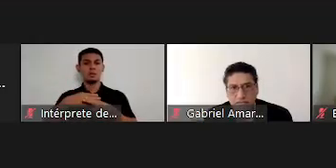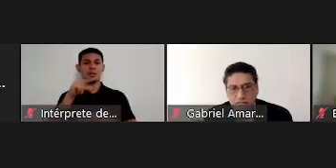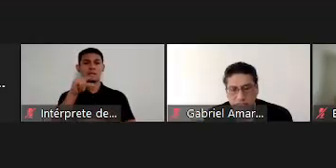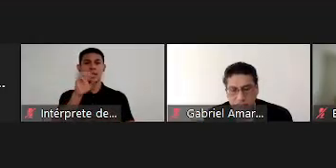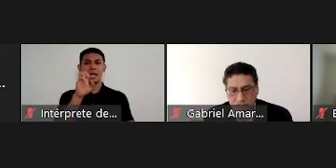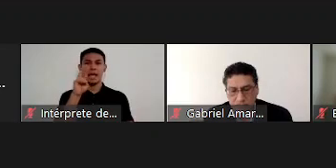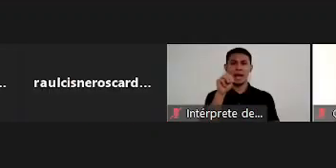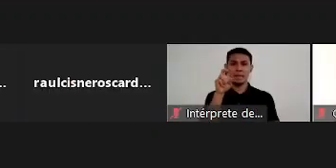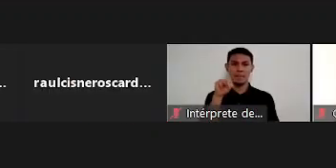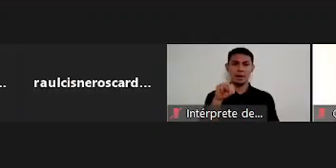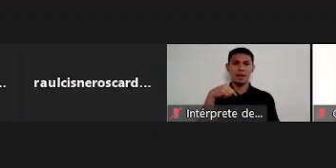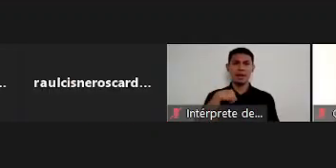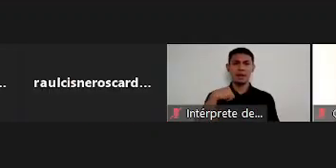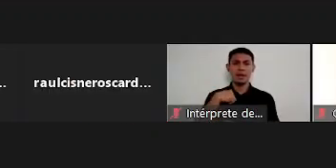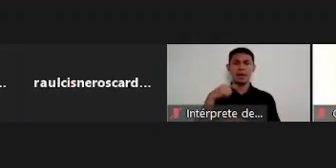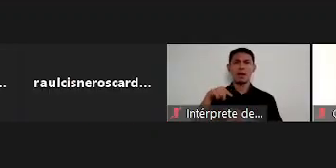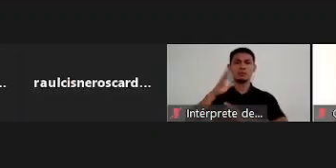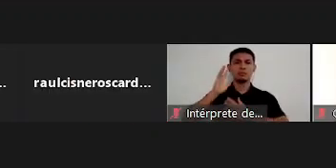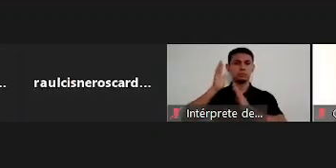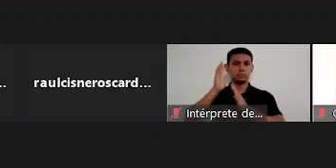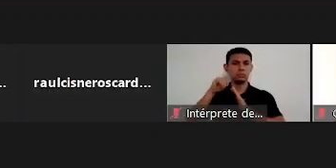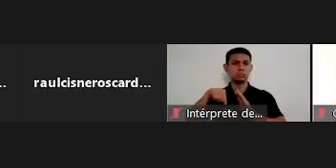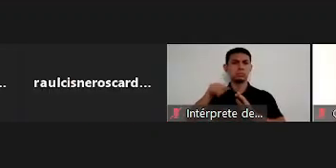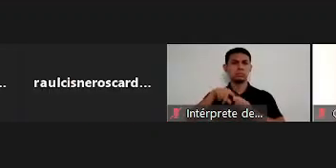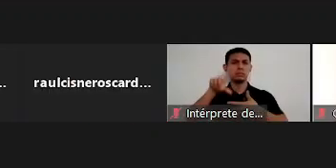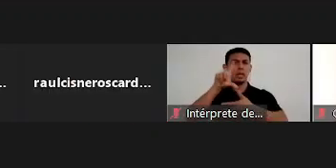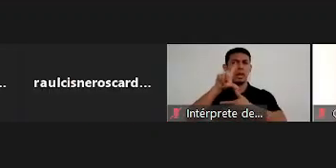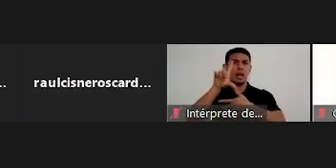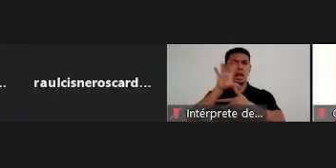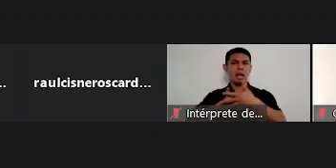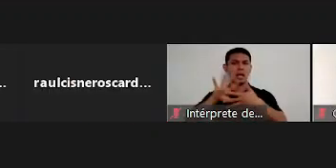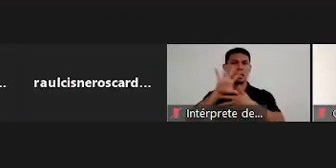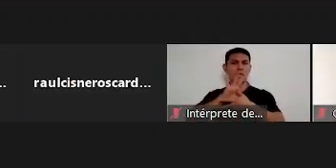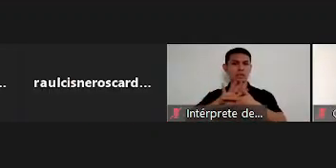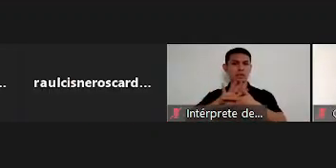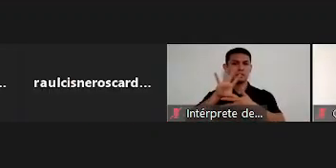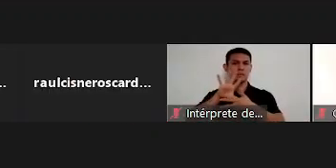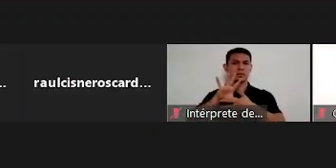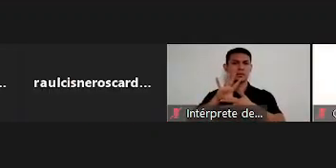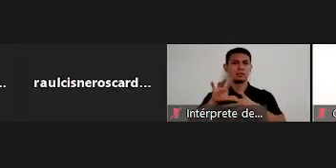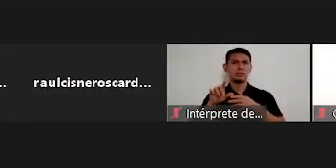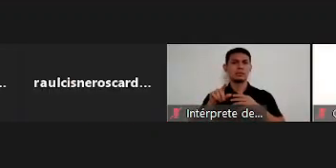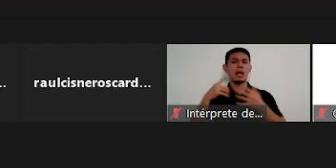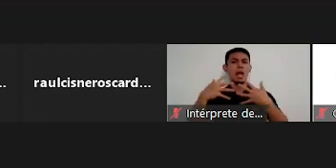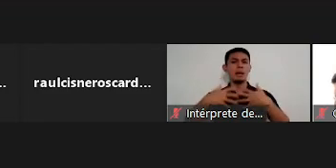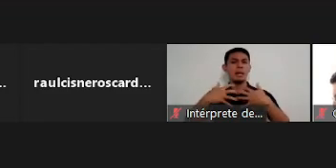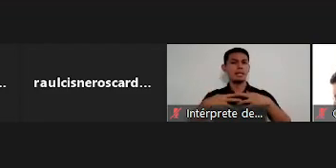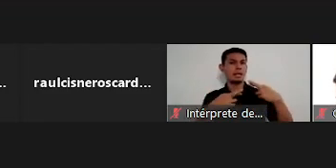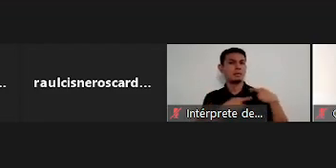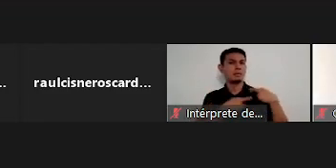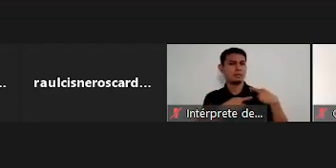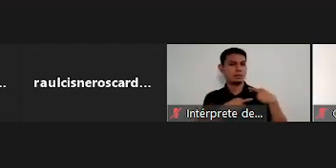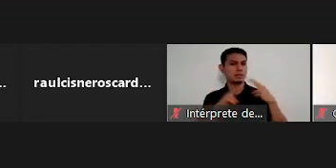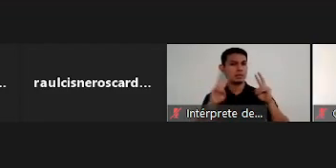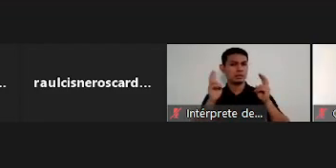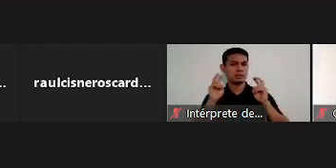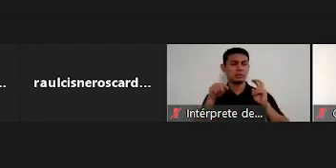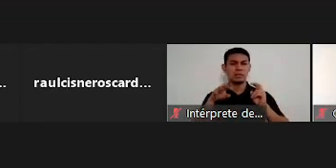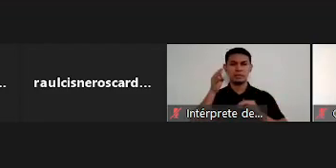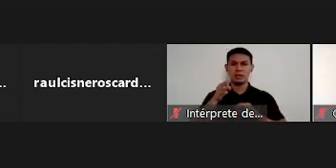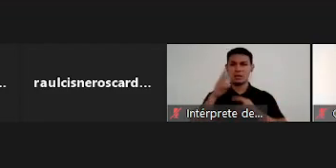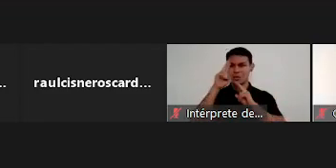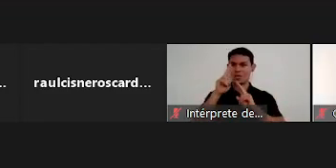um human business and human rights my name is i am an analyst for oecd for the